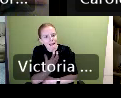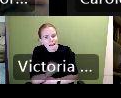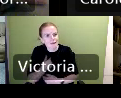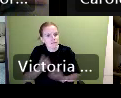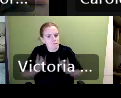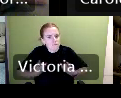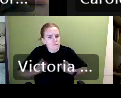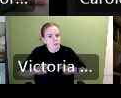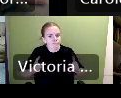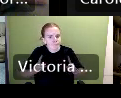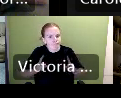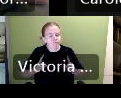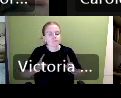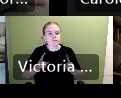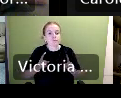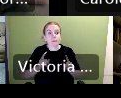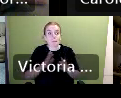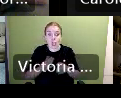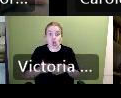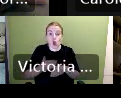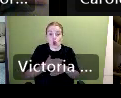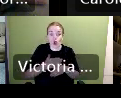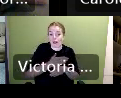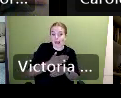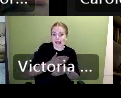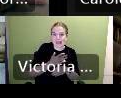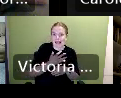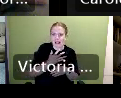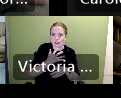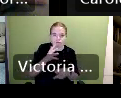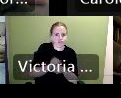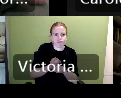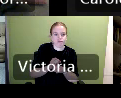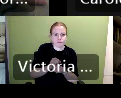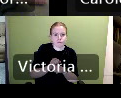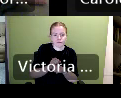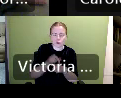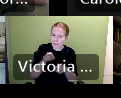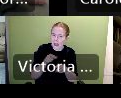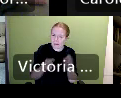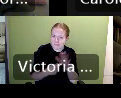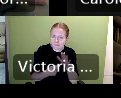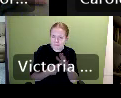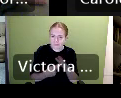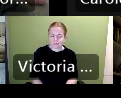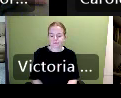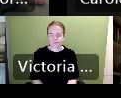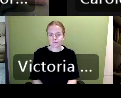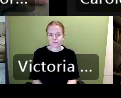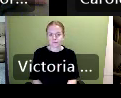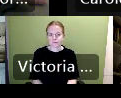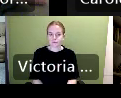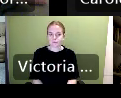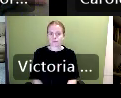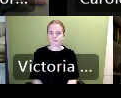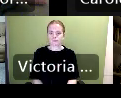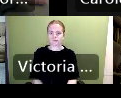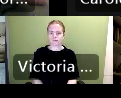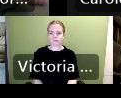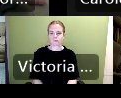them earlier. And I think this community participation ownership is key. And I think I was